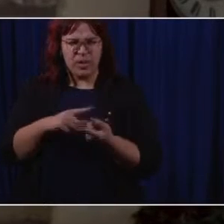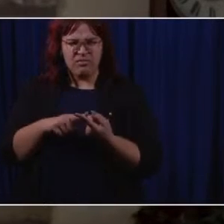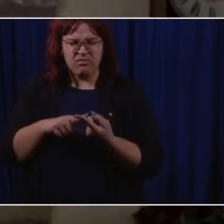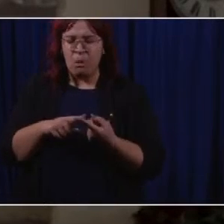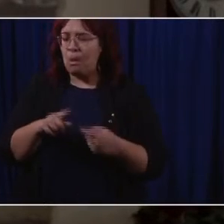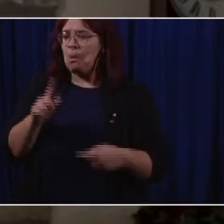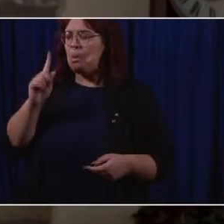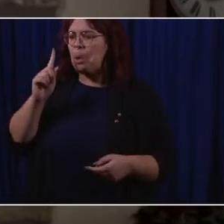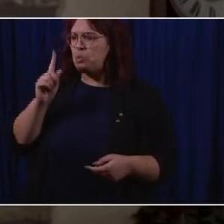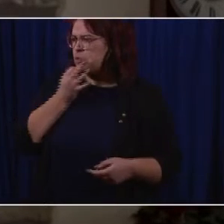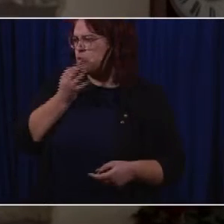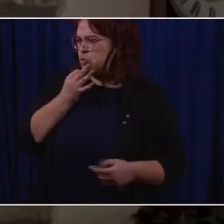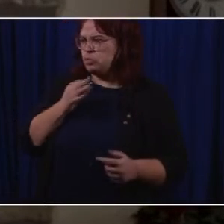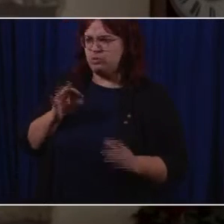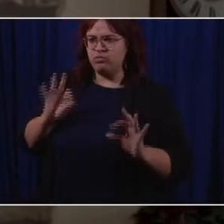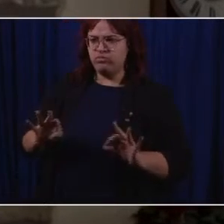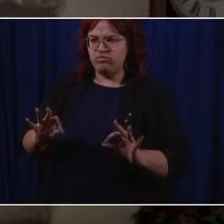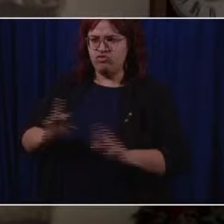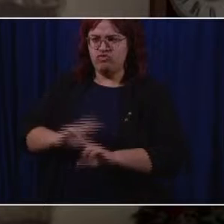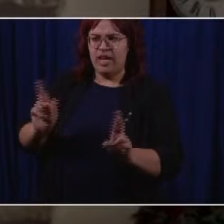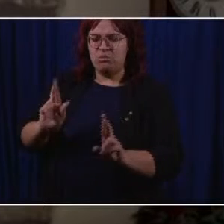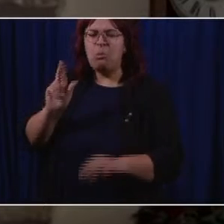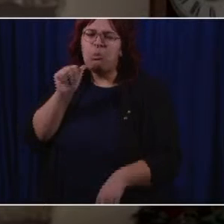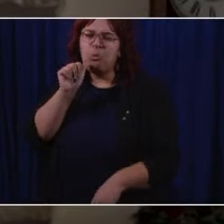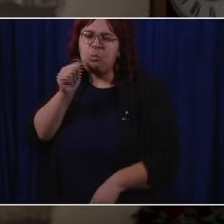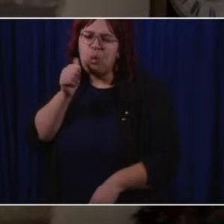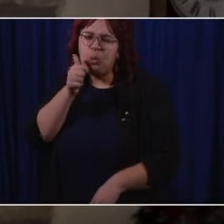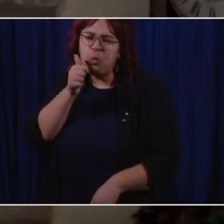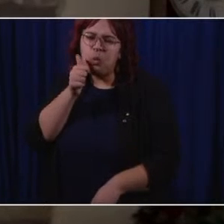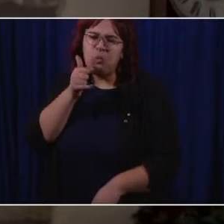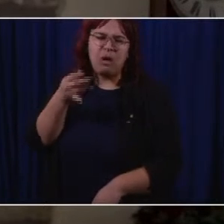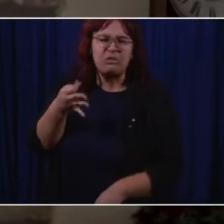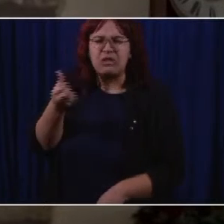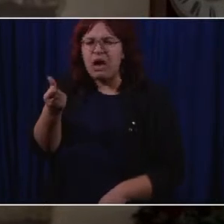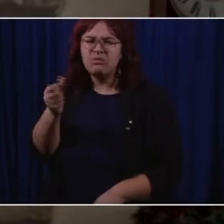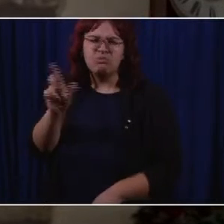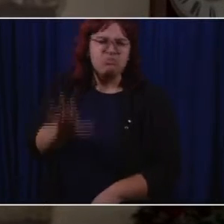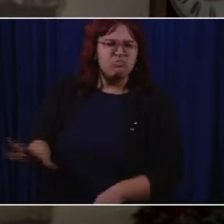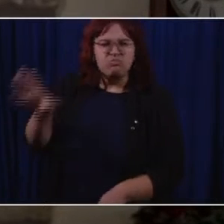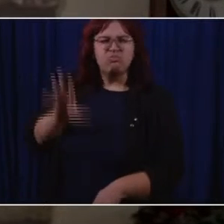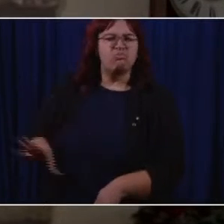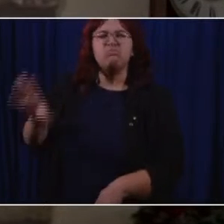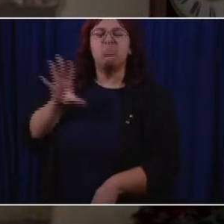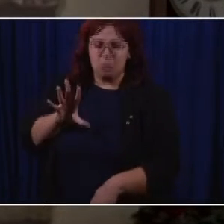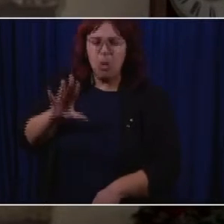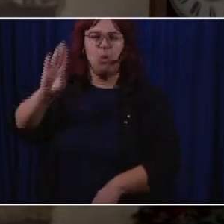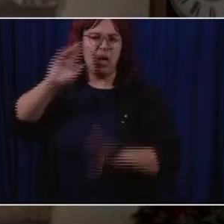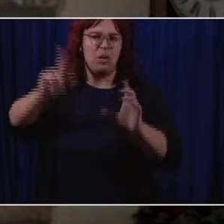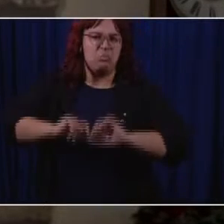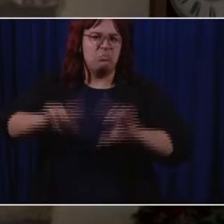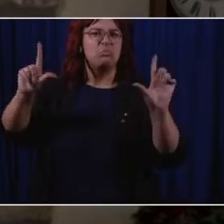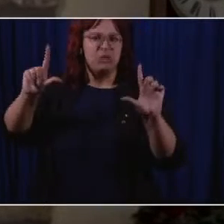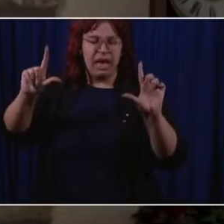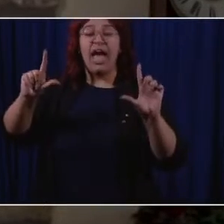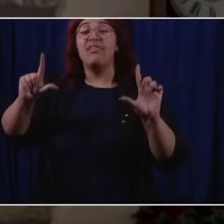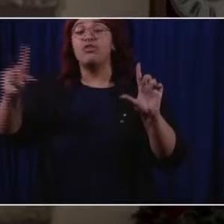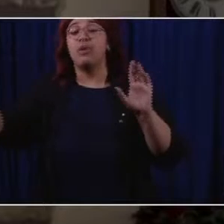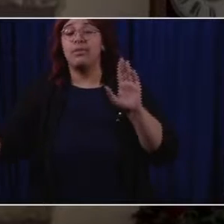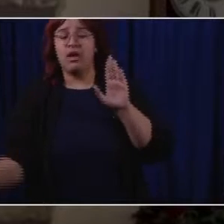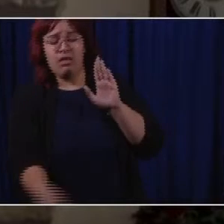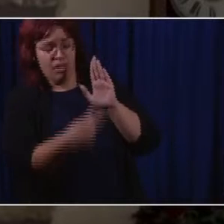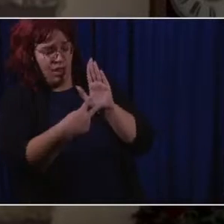tomorrow or Friday or Saturday, and you'll be able to see it and see the